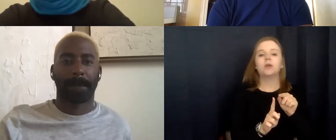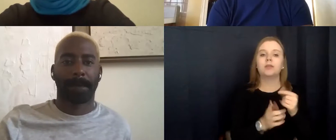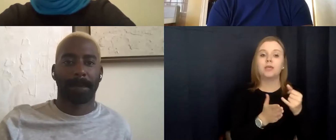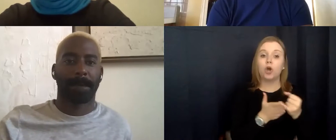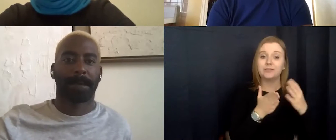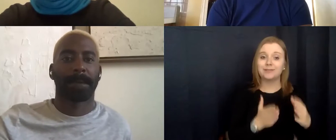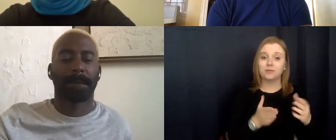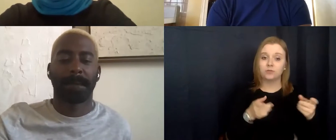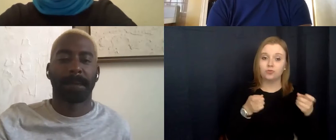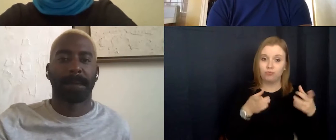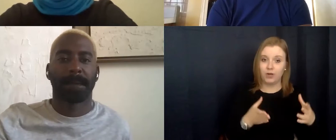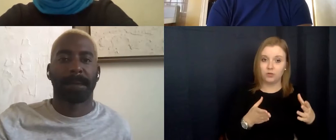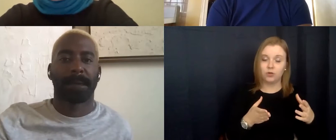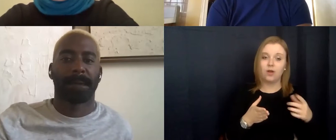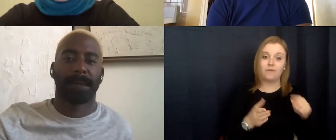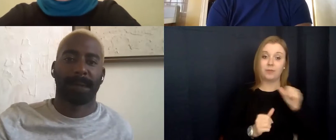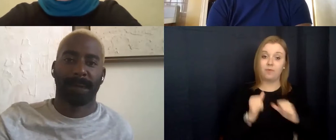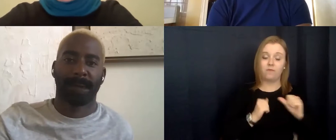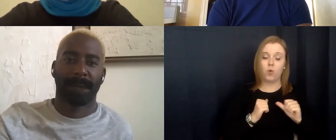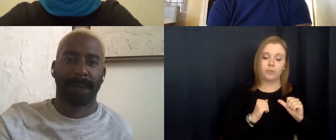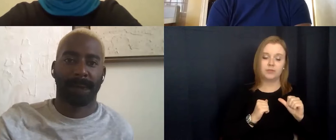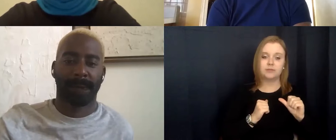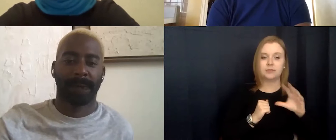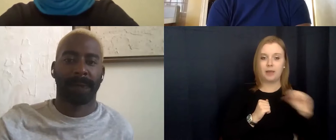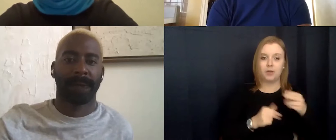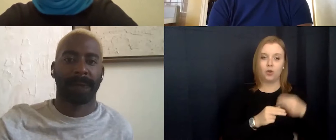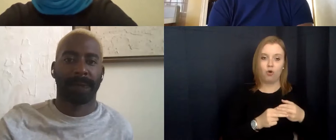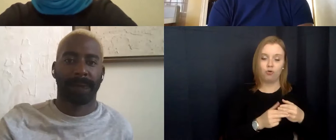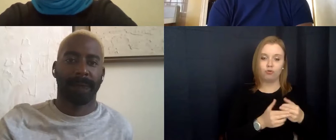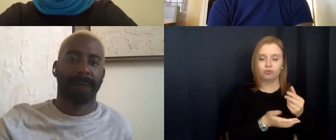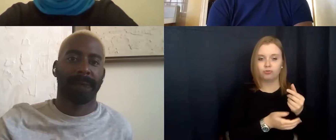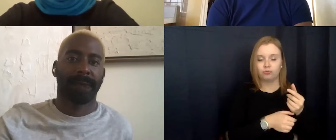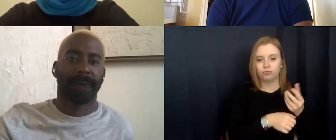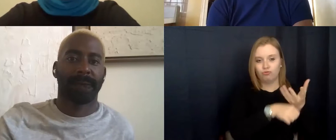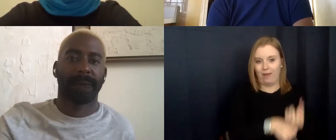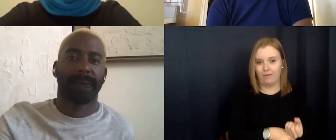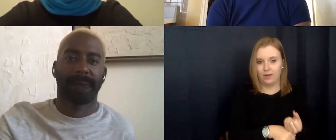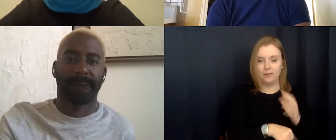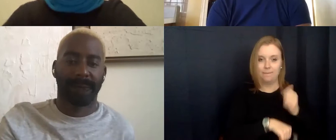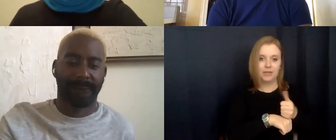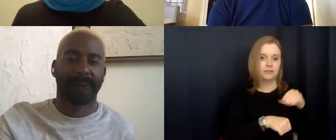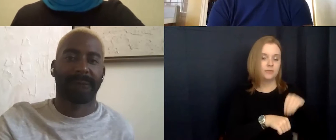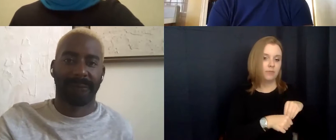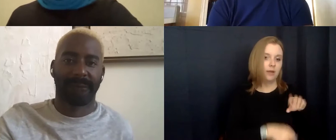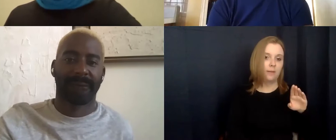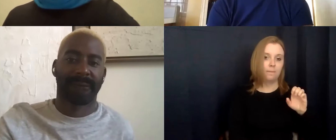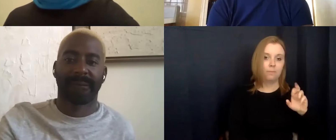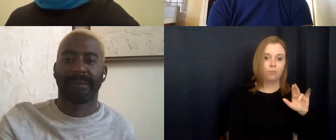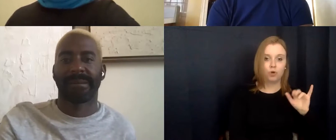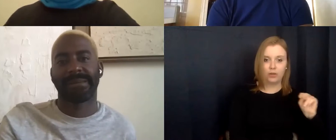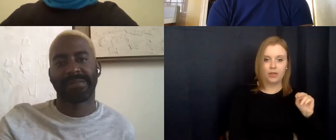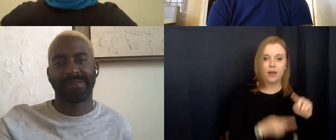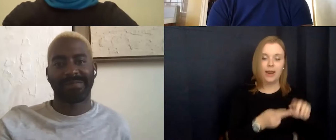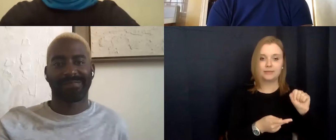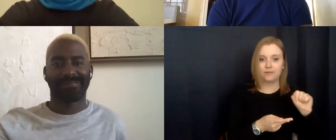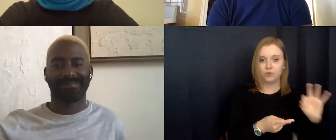director of this performance company, Gravity, based in Berlin and San Francisco. We